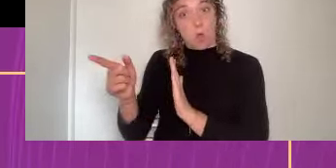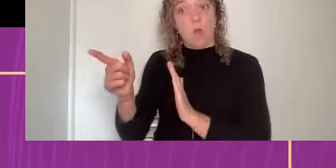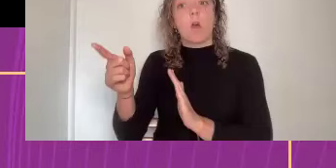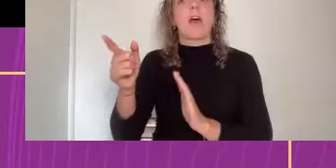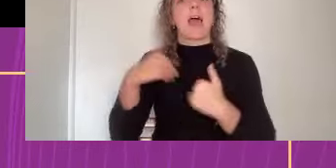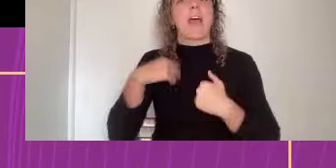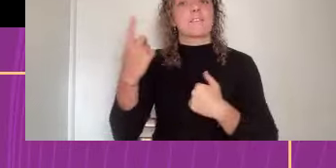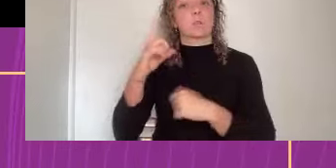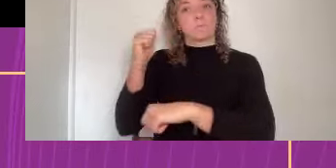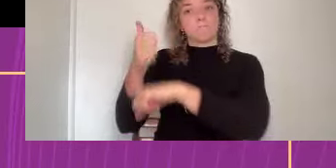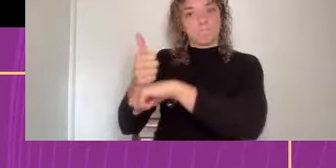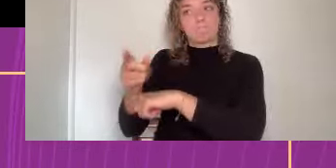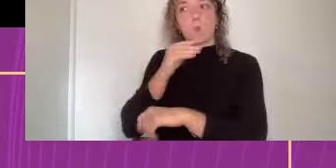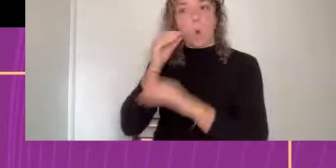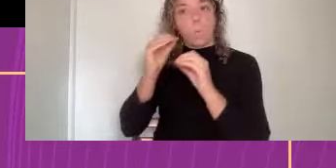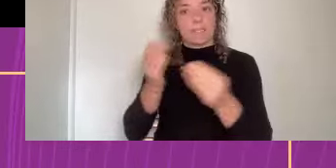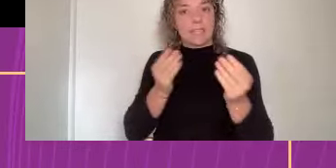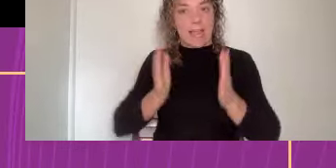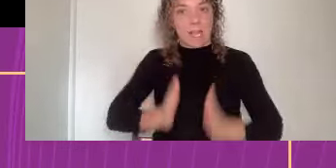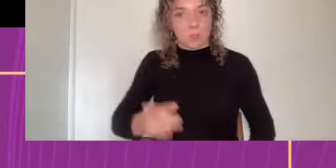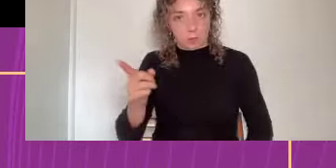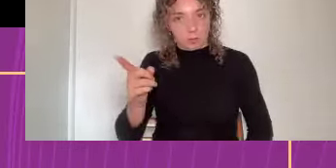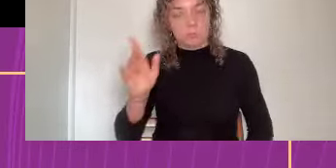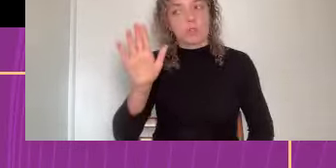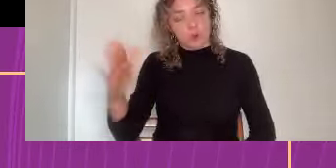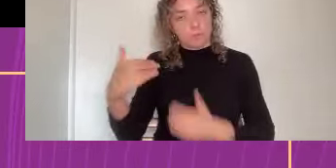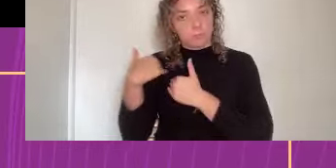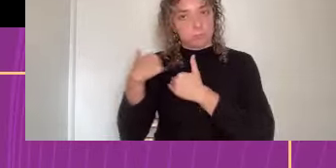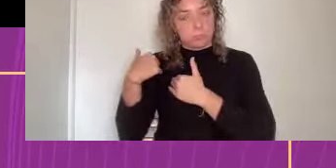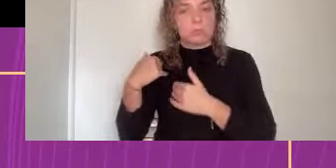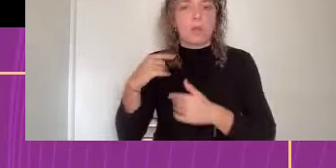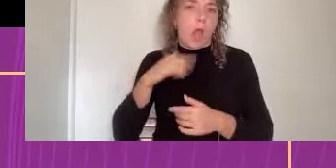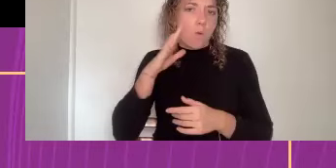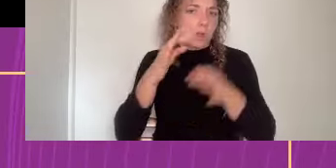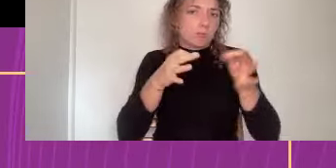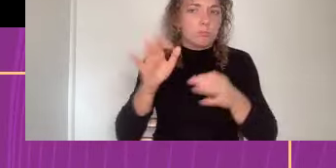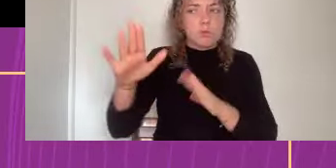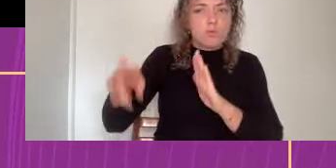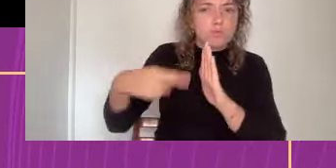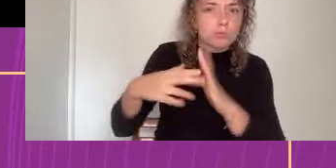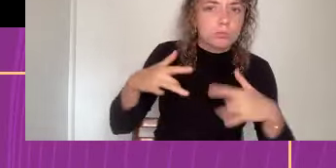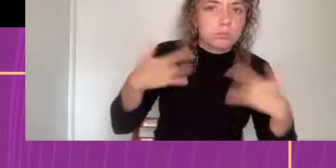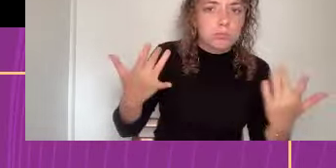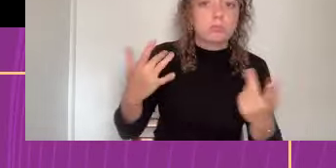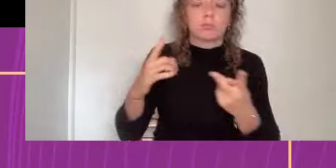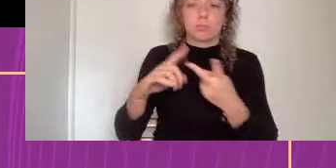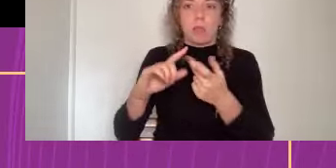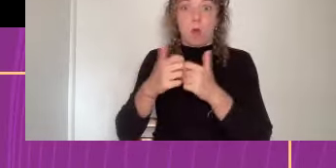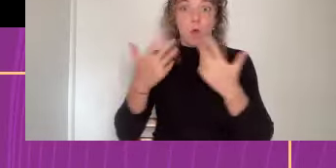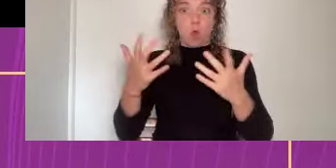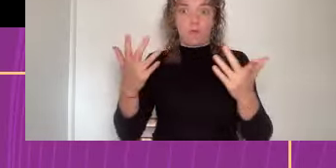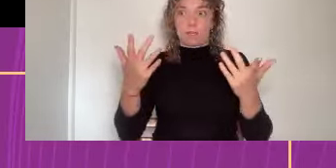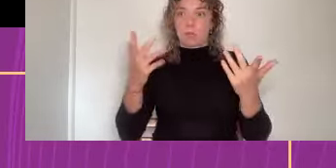someone designated as the homeless liaison. Okay, I'll cover what their role is, how they're already intersecting with the